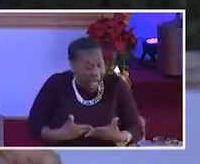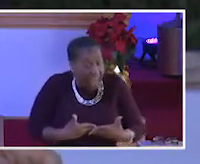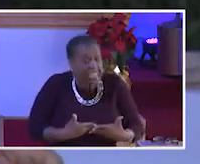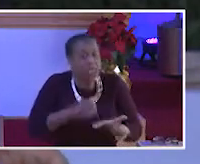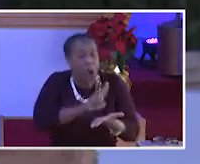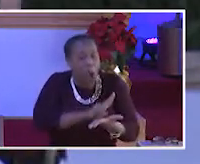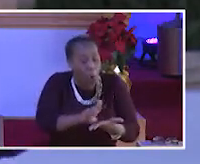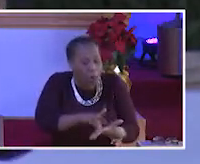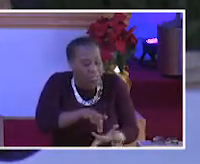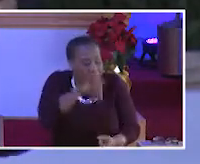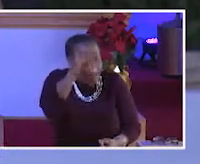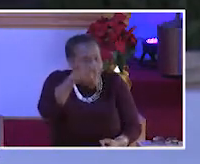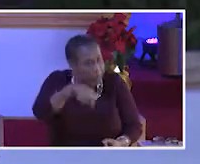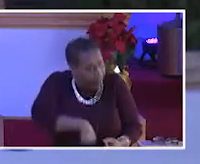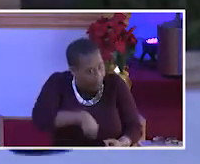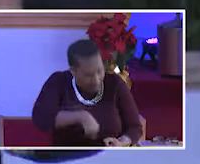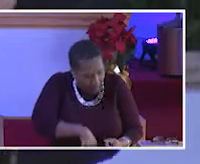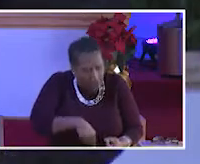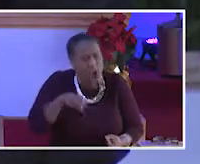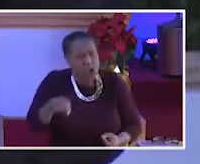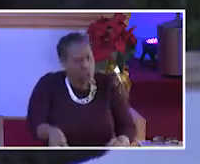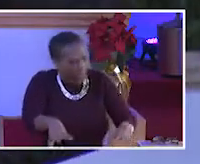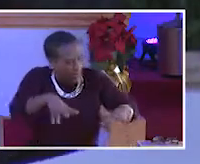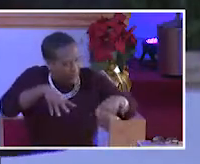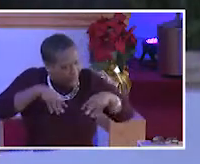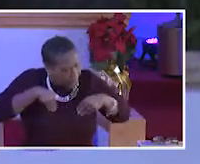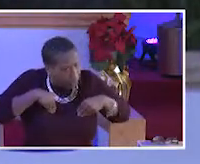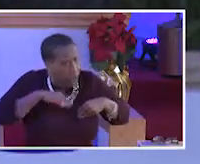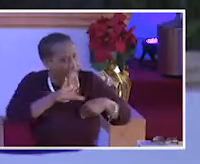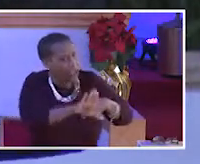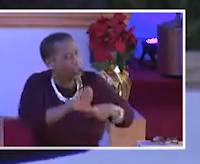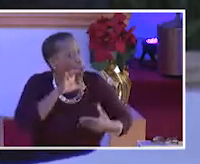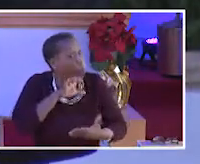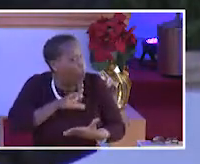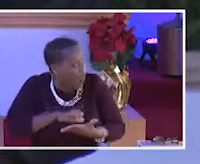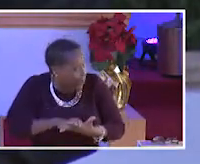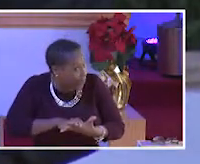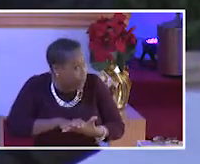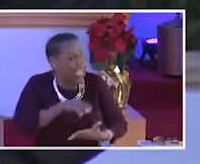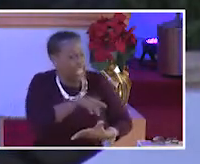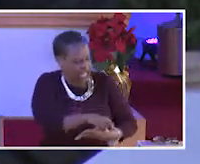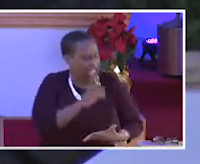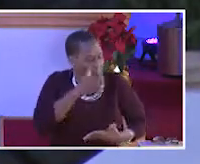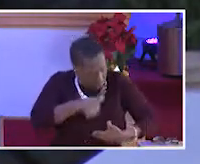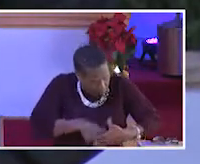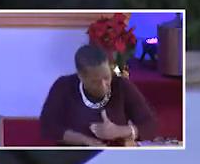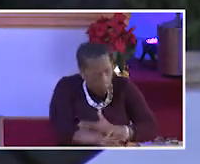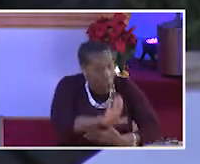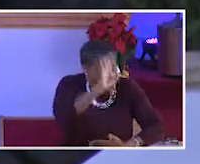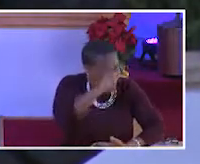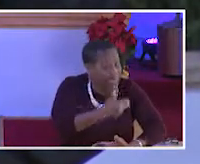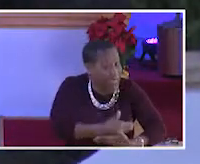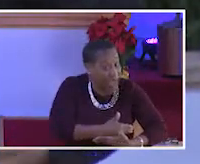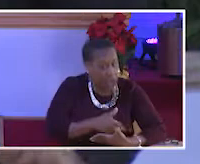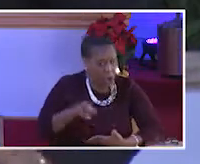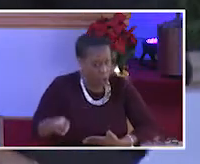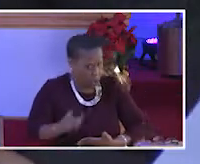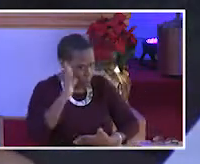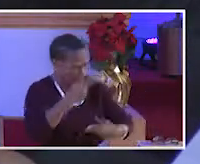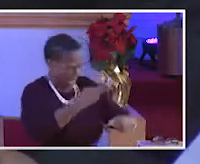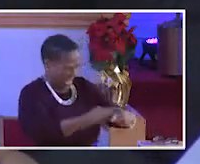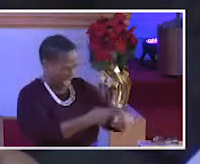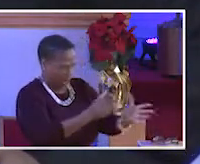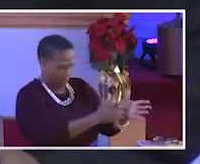Spirit. Take her to be your wife, and she shall bear a son, and you shall name him Jesus, for he